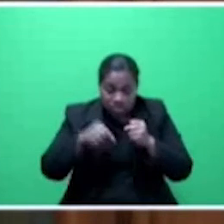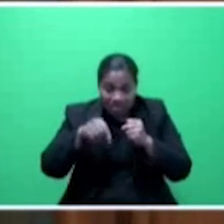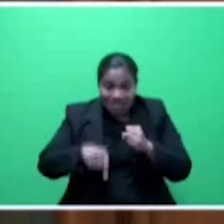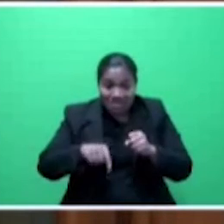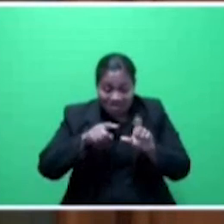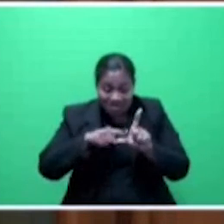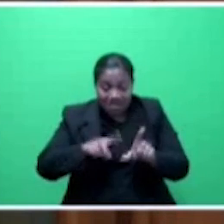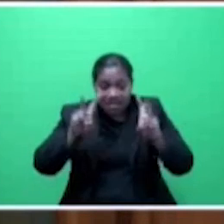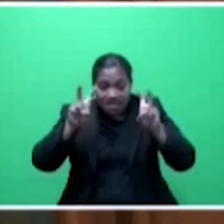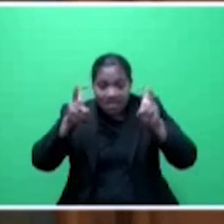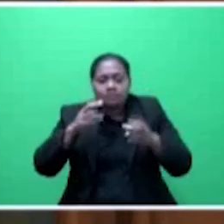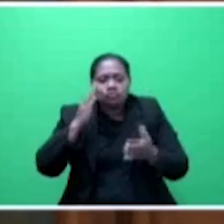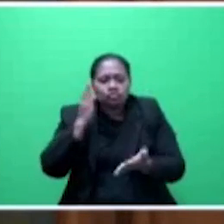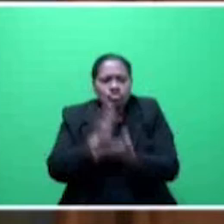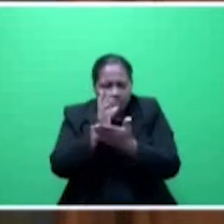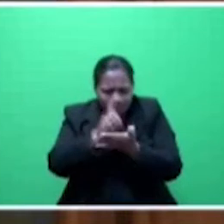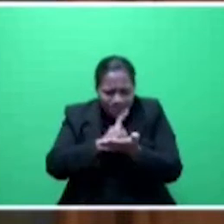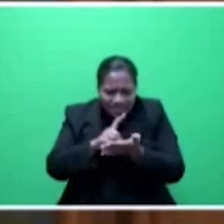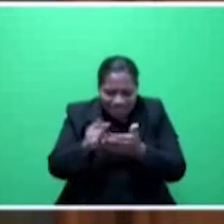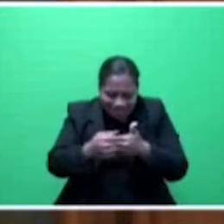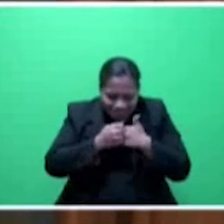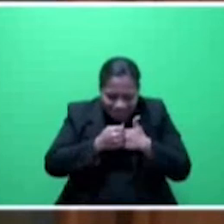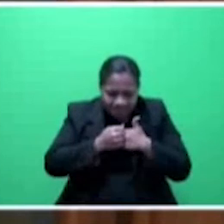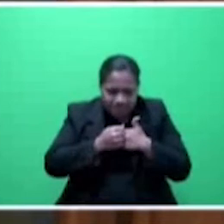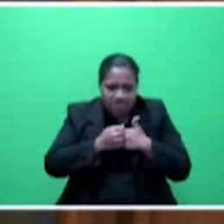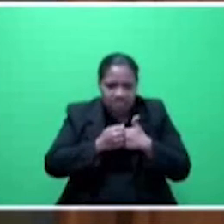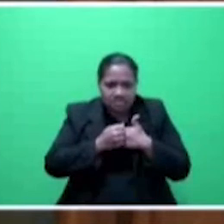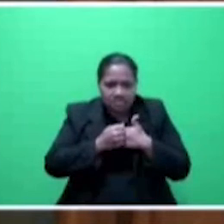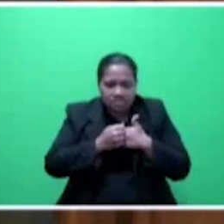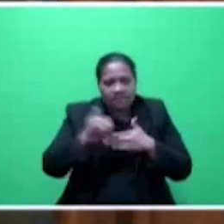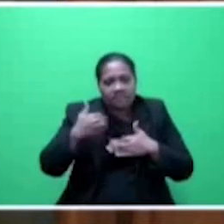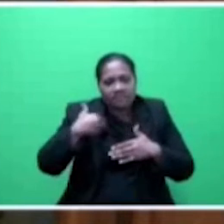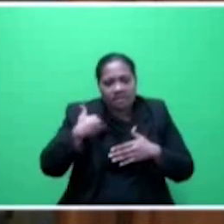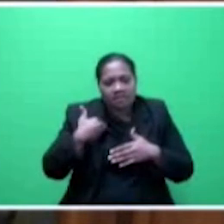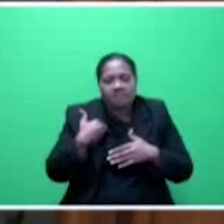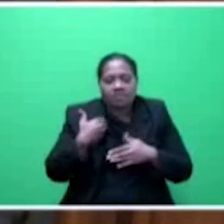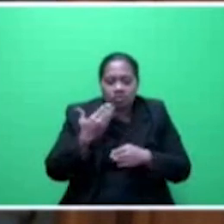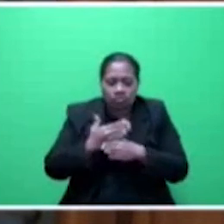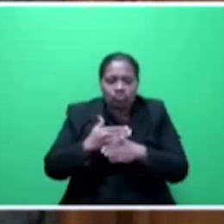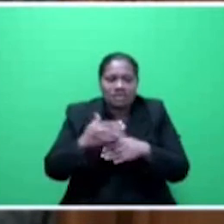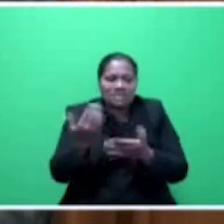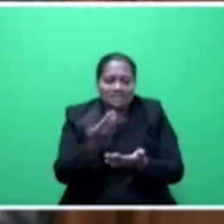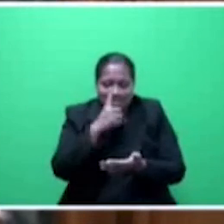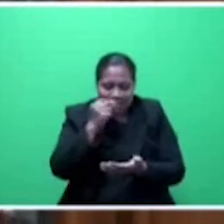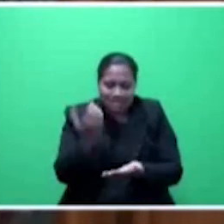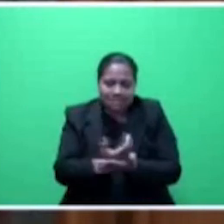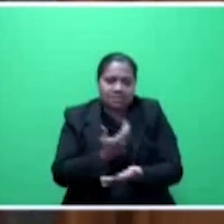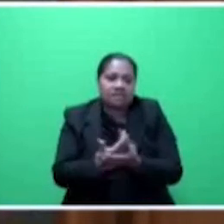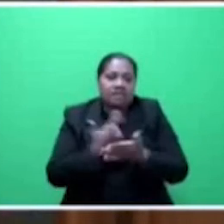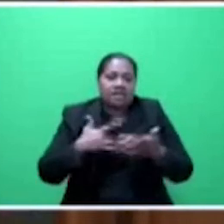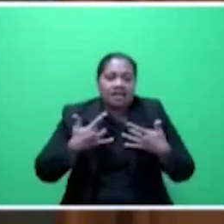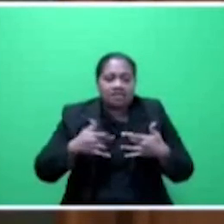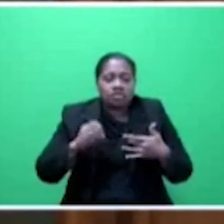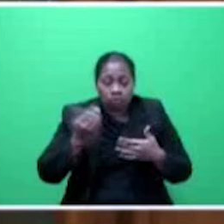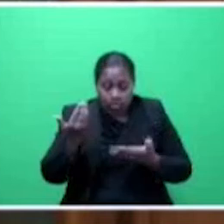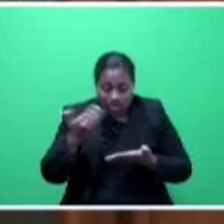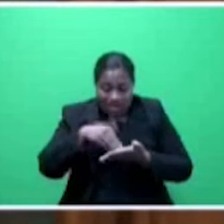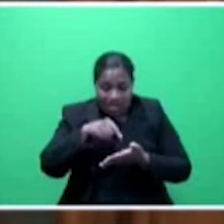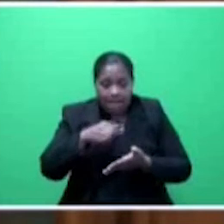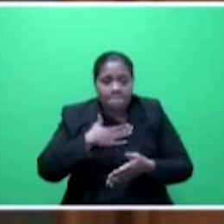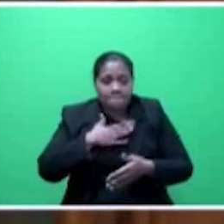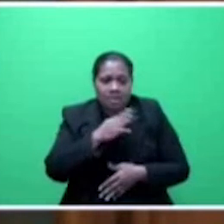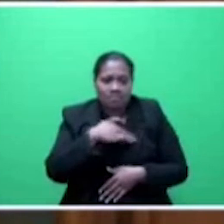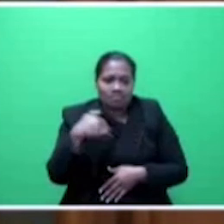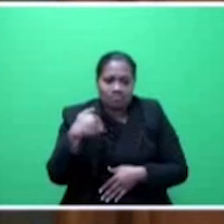Stop the Pandemic, Safety and Health at Work Can Save Lives. Mr. Speaker said, in addition to this, my ministry since 9